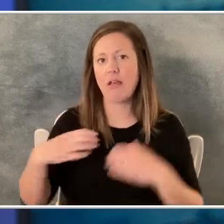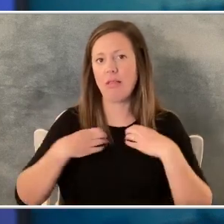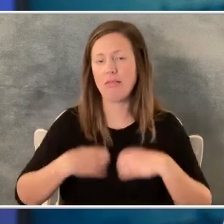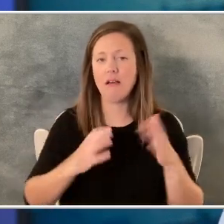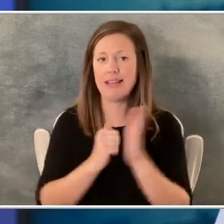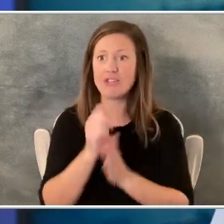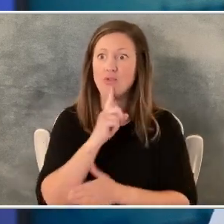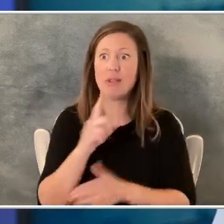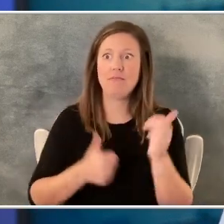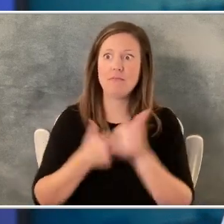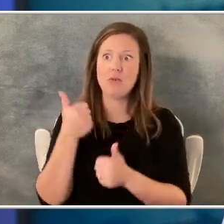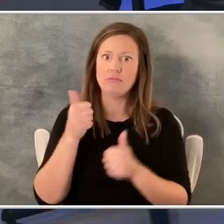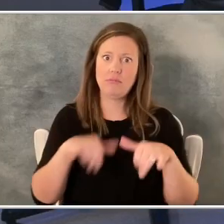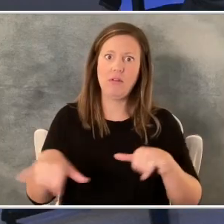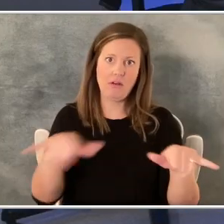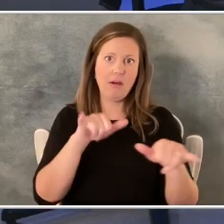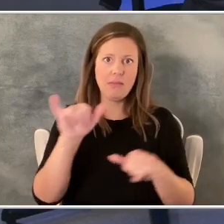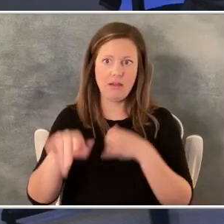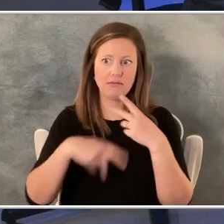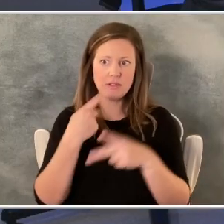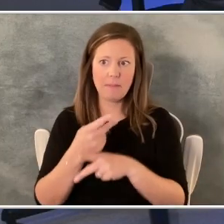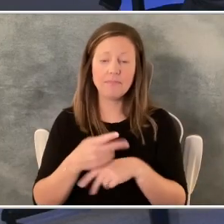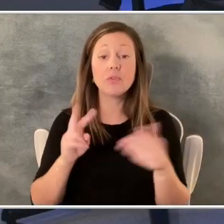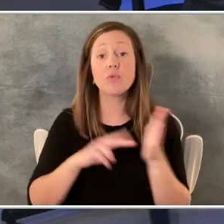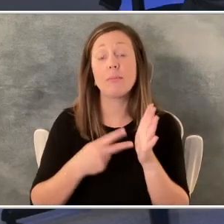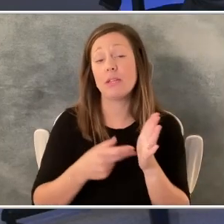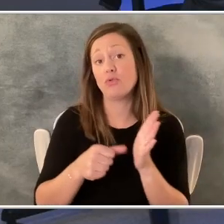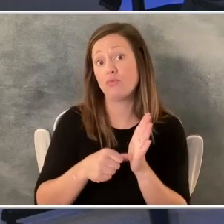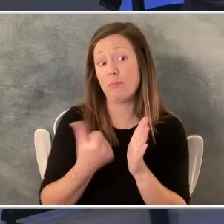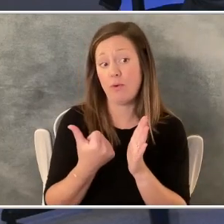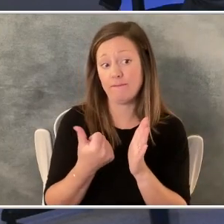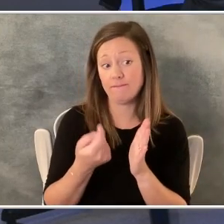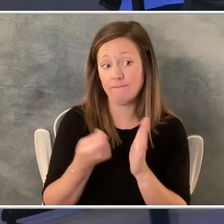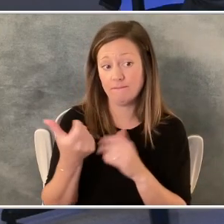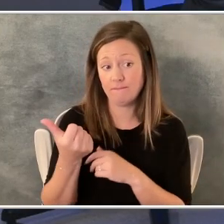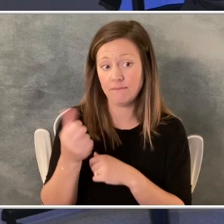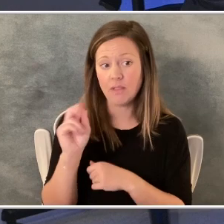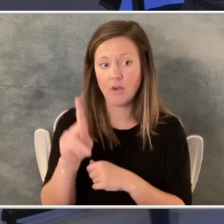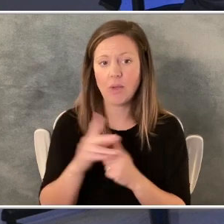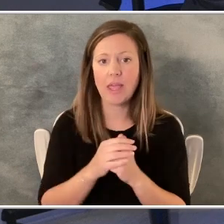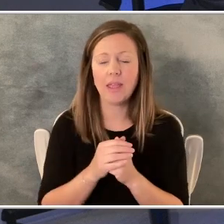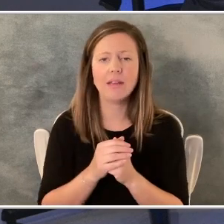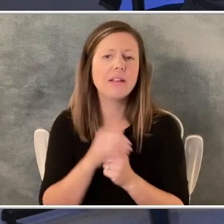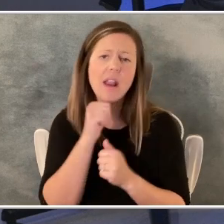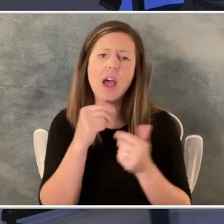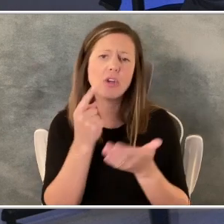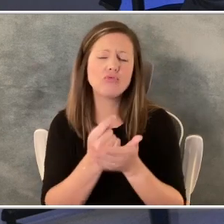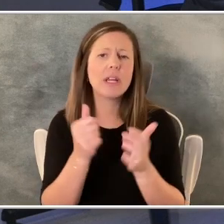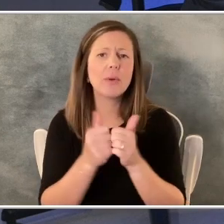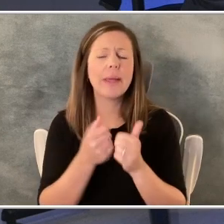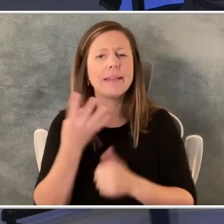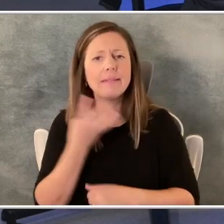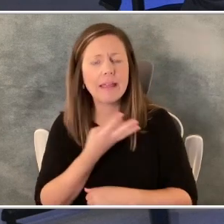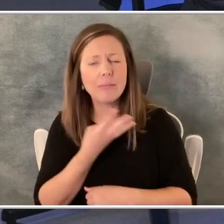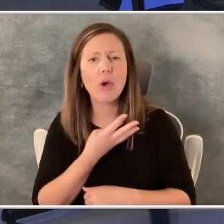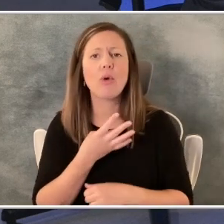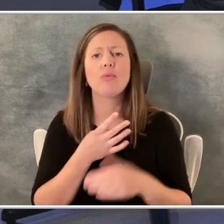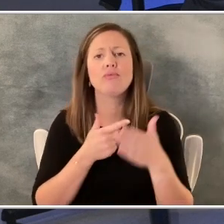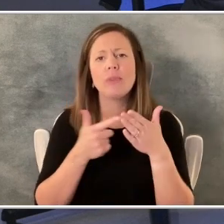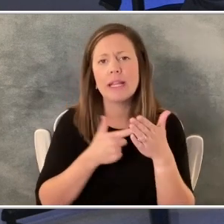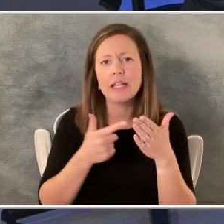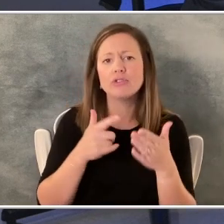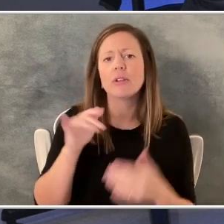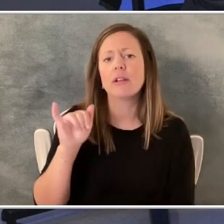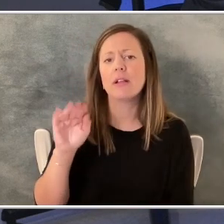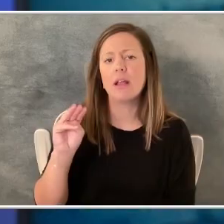see. So you remove it. Why not treat it with chemo, radiation, or even immunotherapy? It's a great